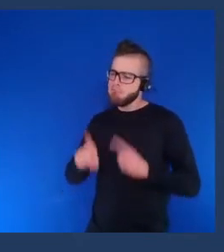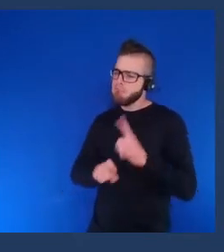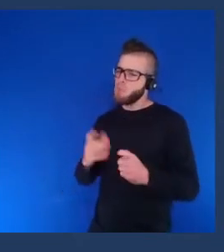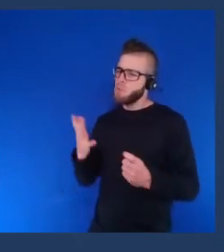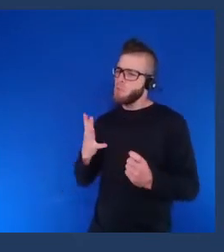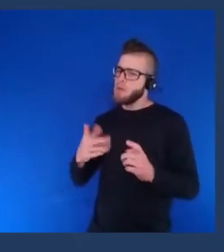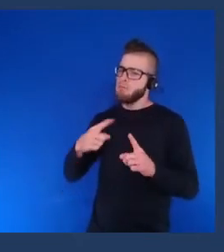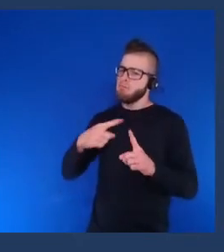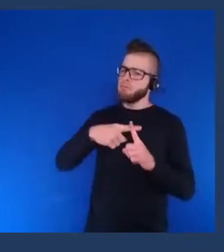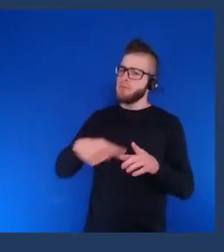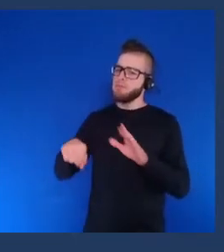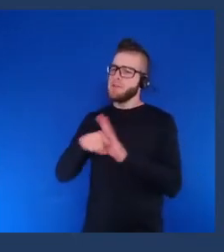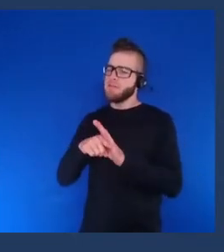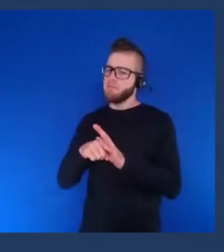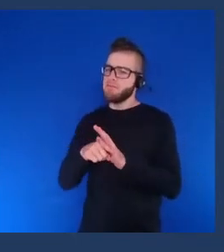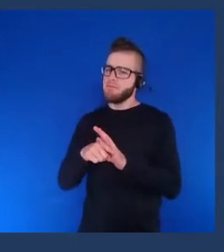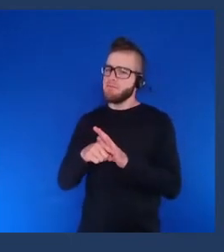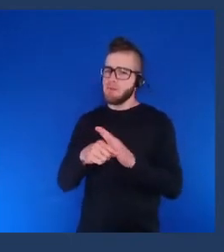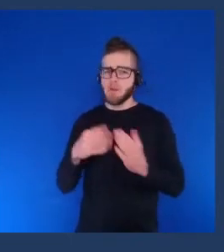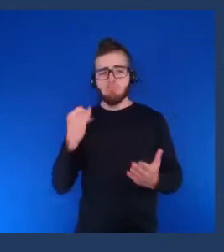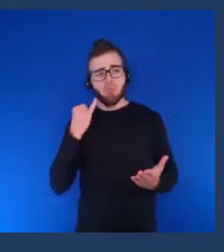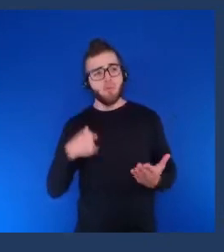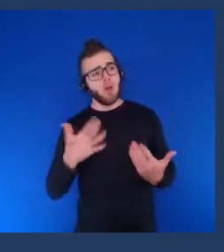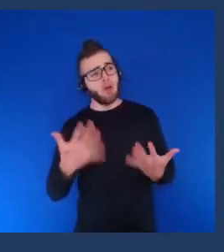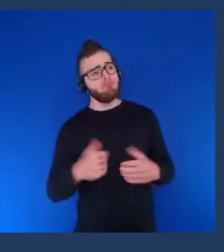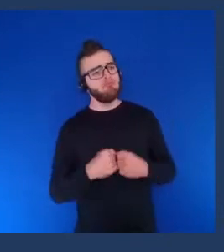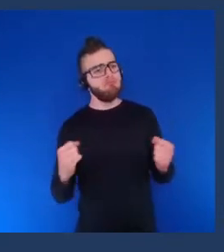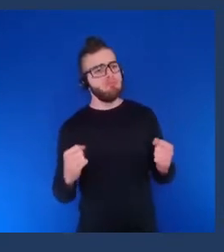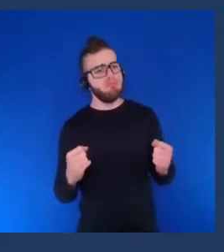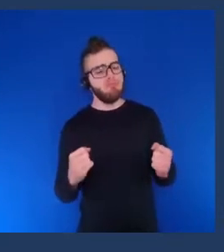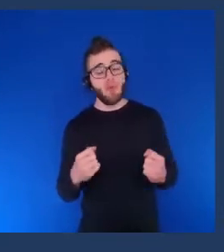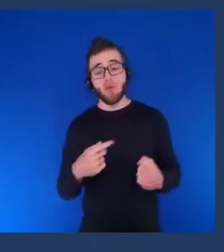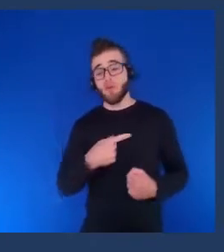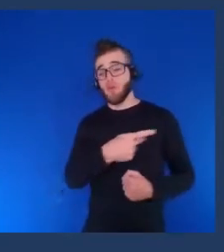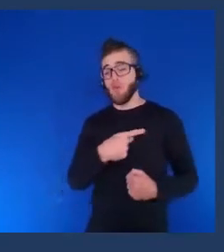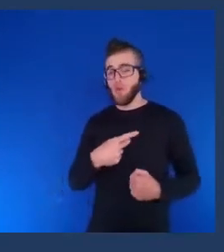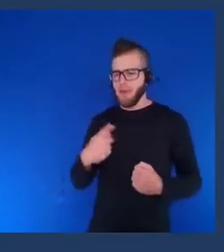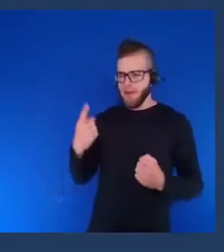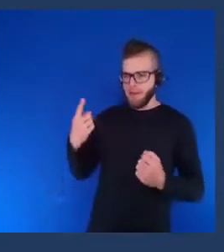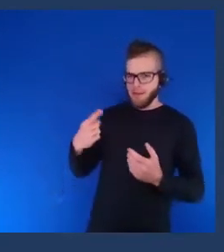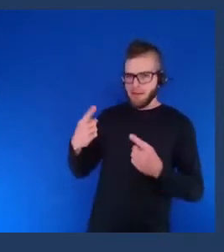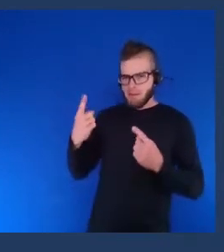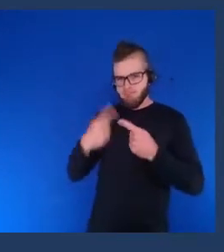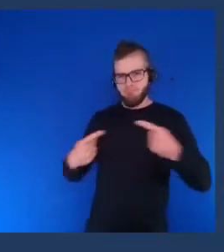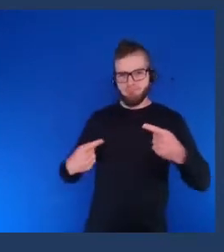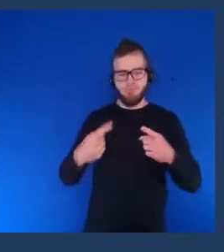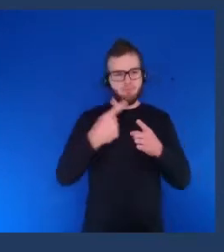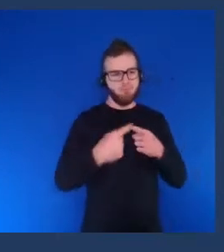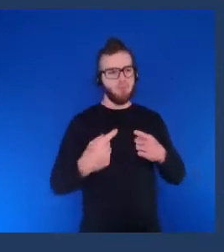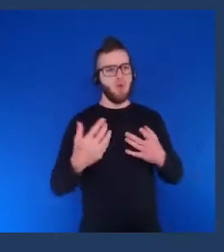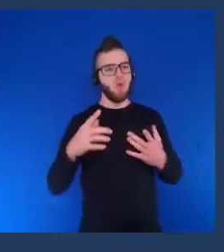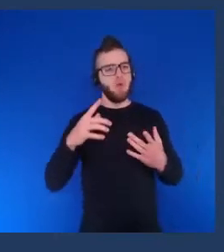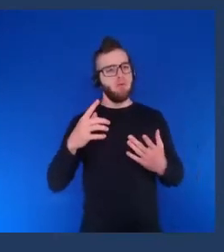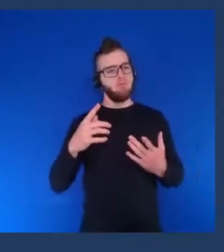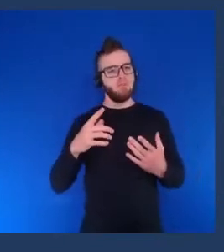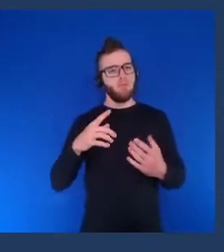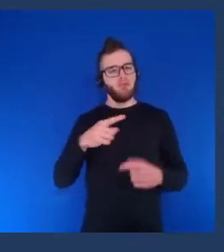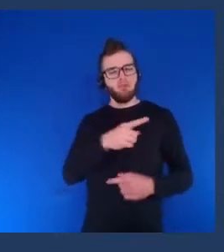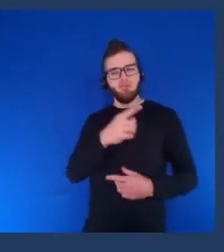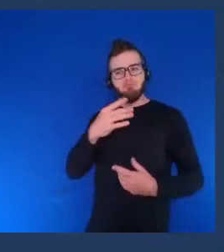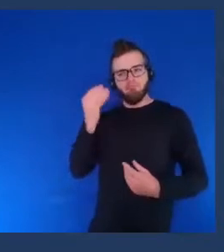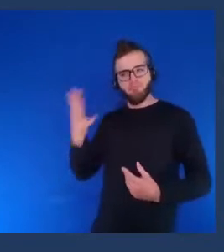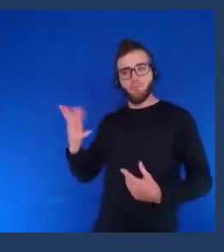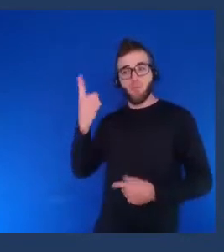one day when the time was right, I would find a way to tell the story. But I was long away from being able to do